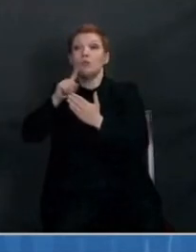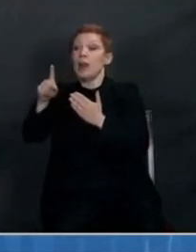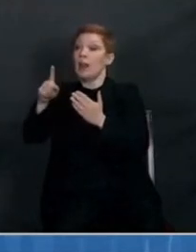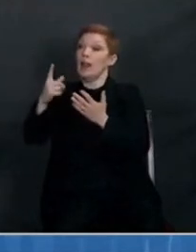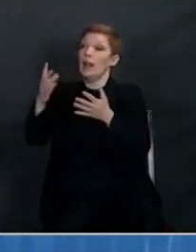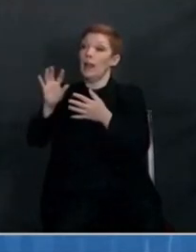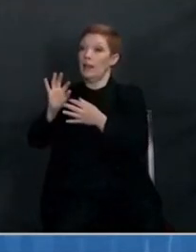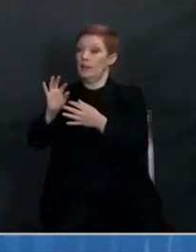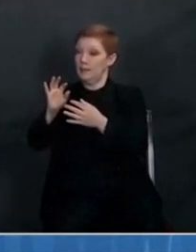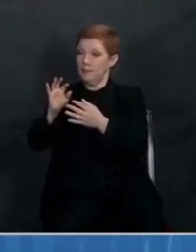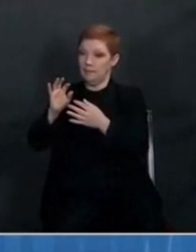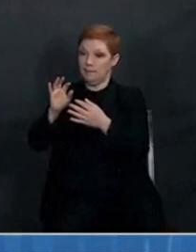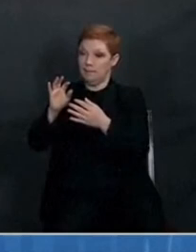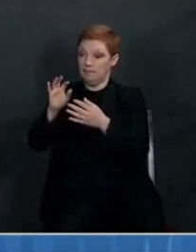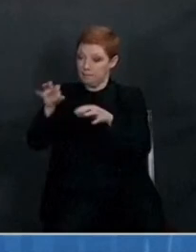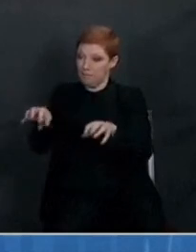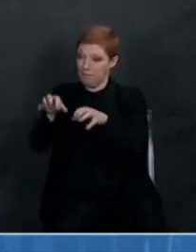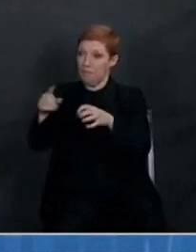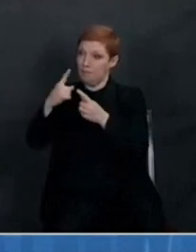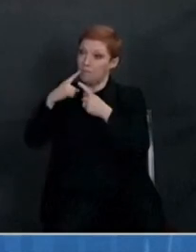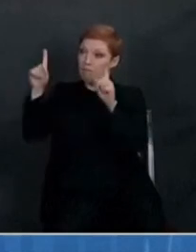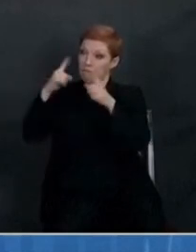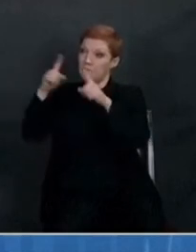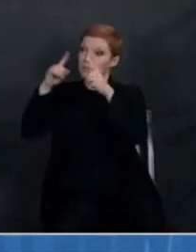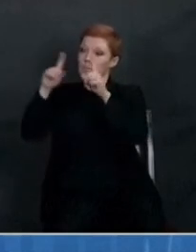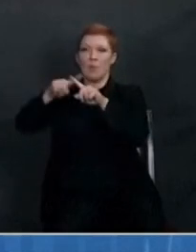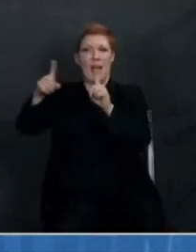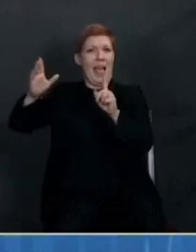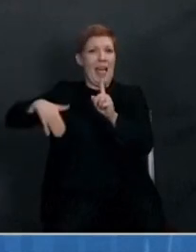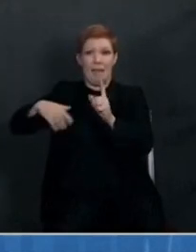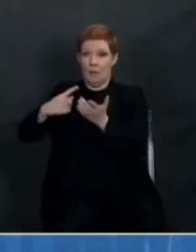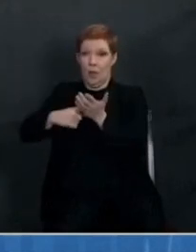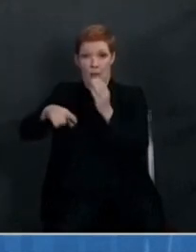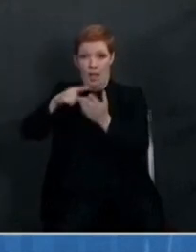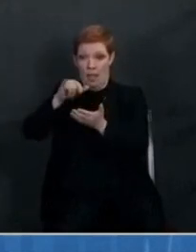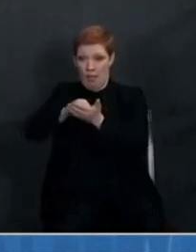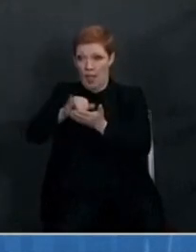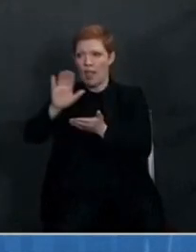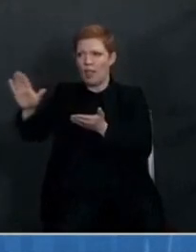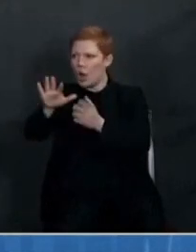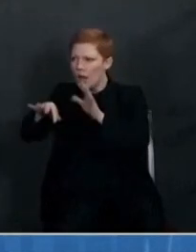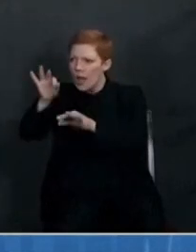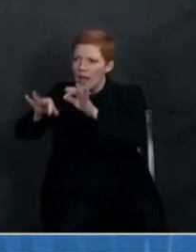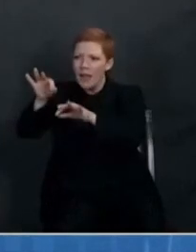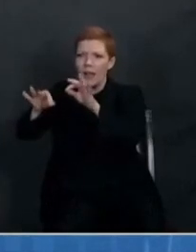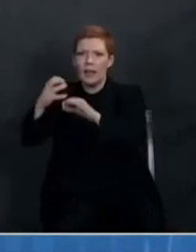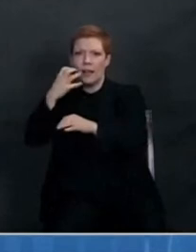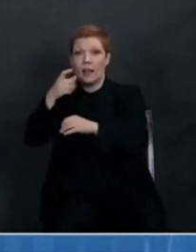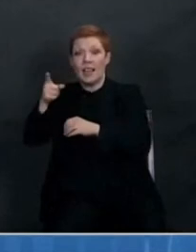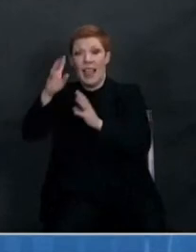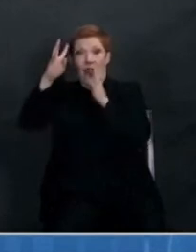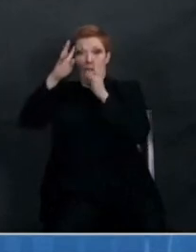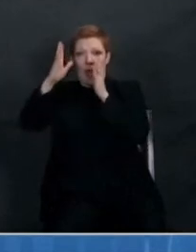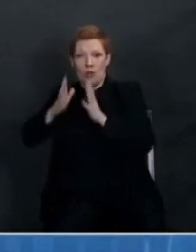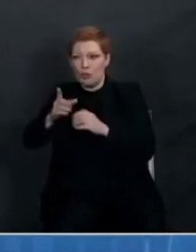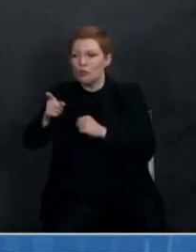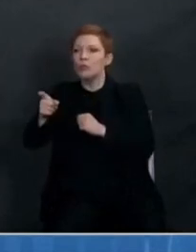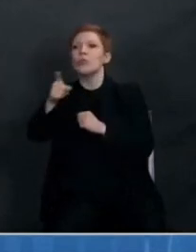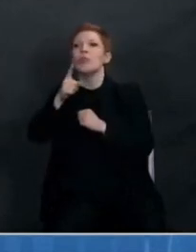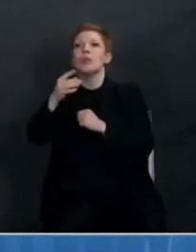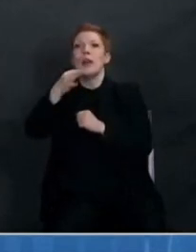we haven't talked a lot about during the response to this virus, which is the entrepreneurs and the innovators and the